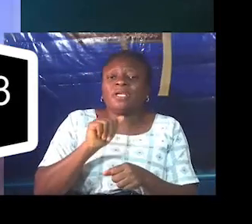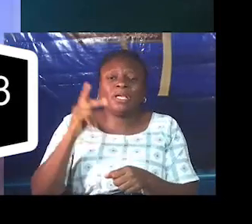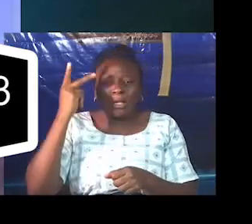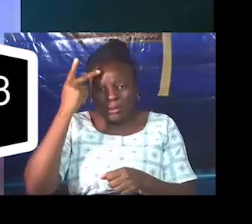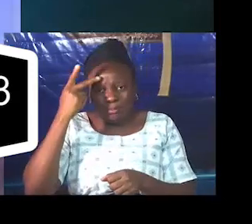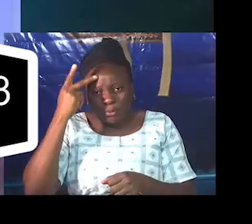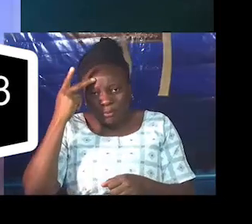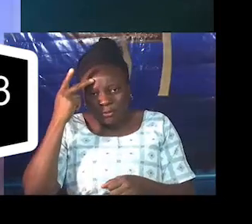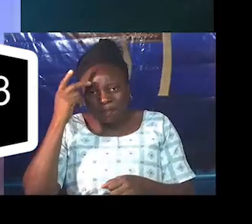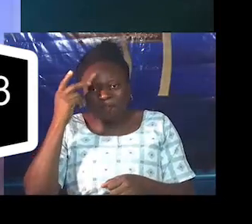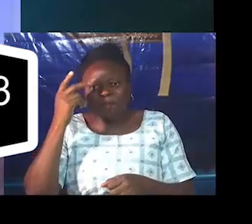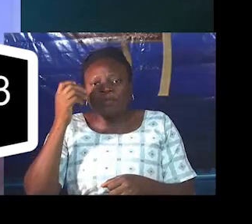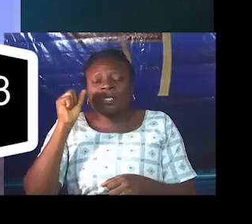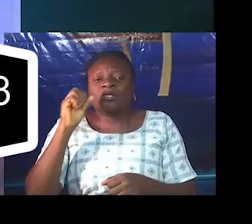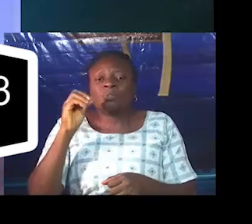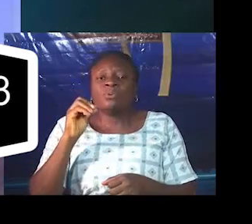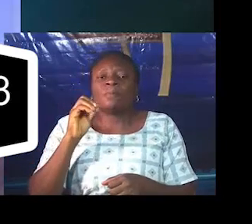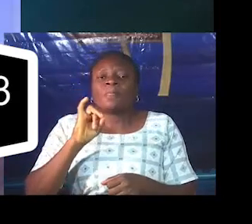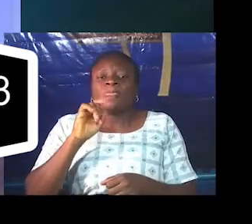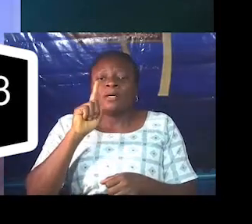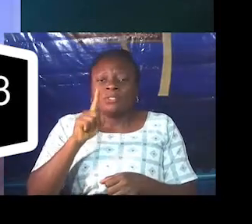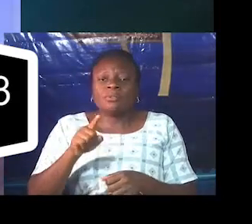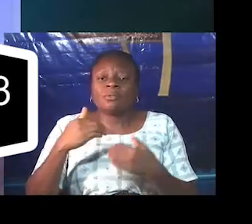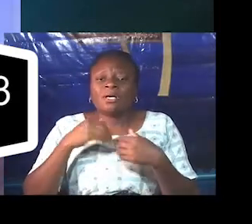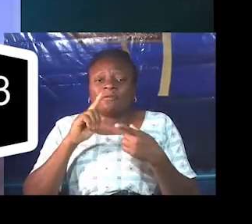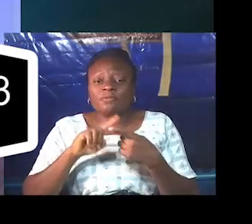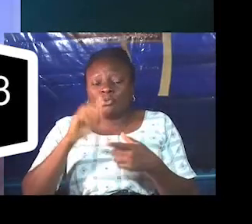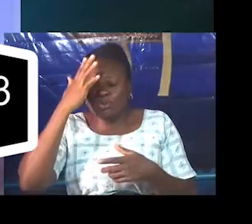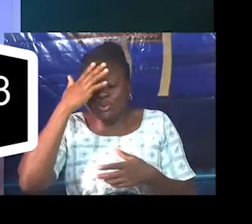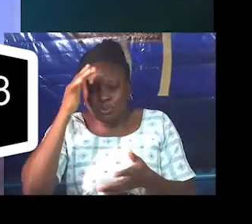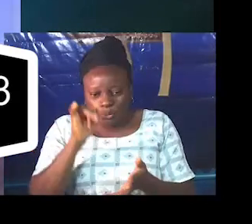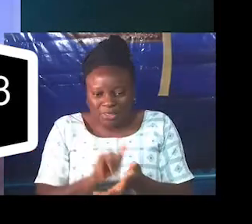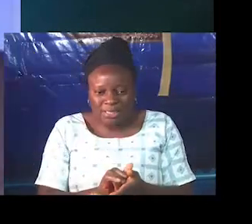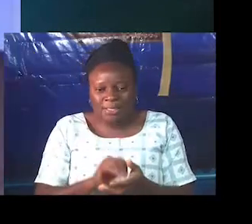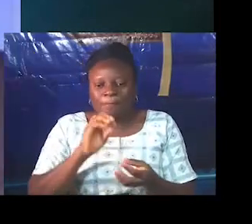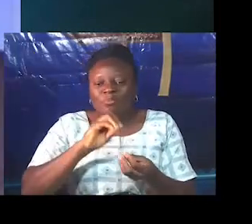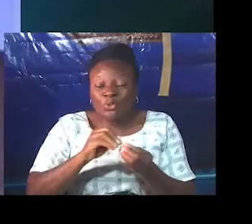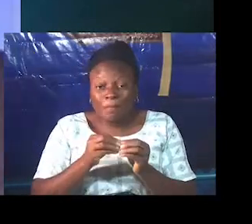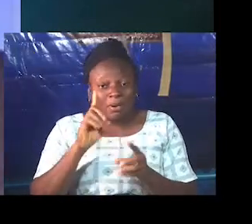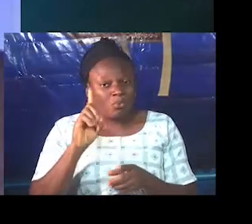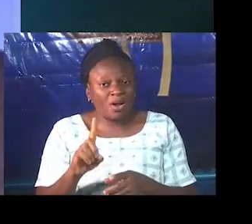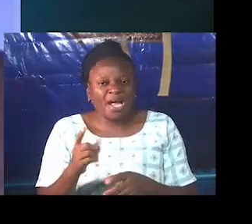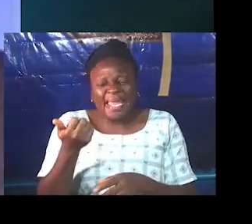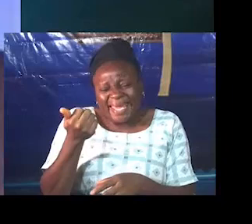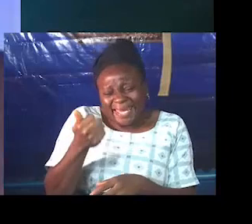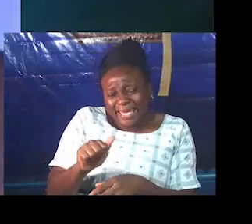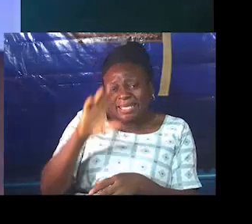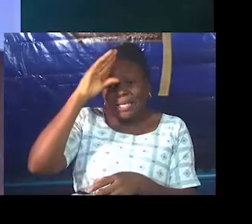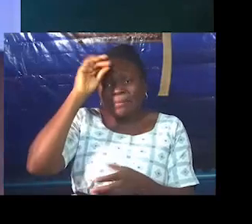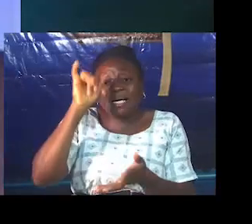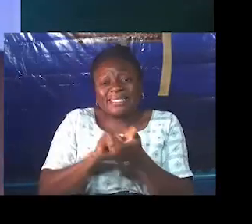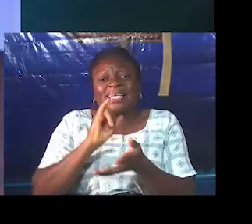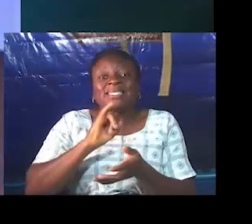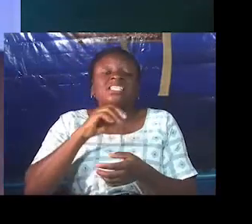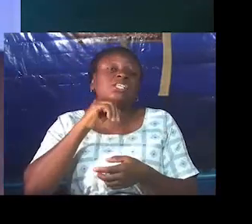not born again, who as at now is still serving the devil, because the Bible says, whosoever